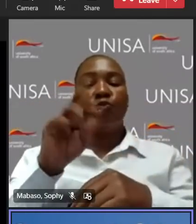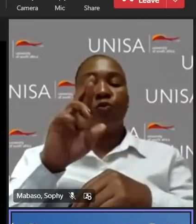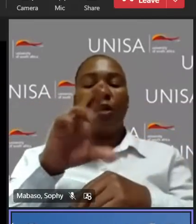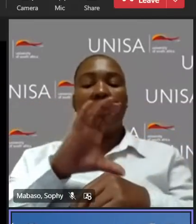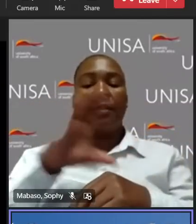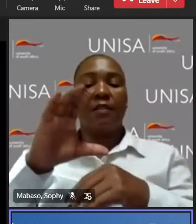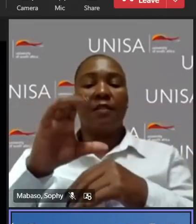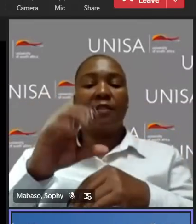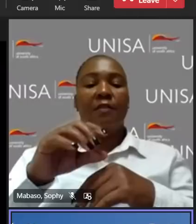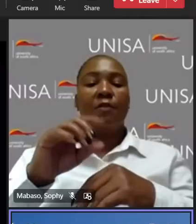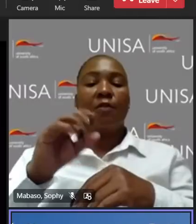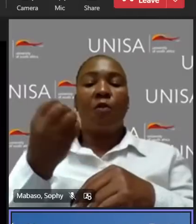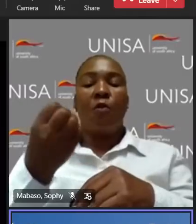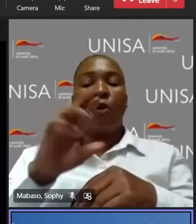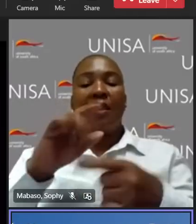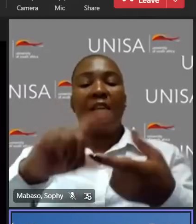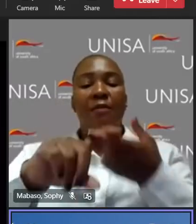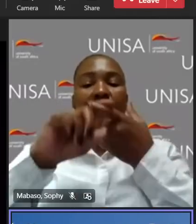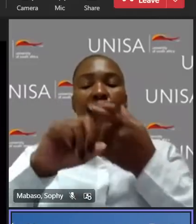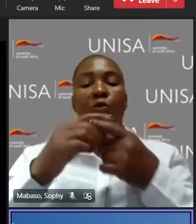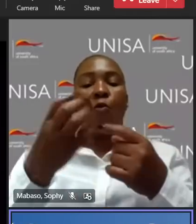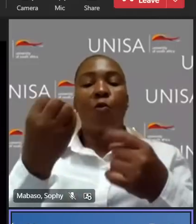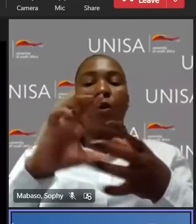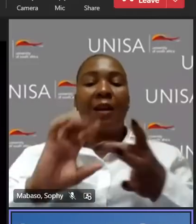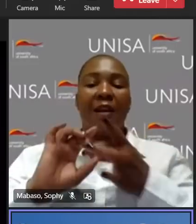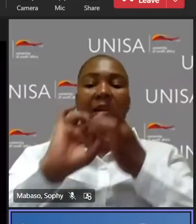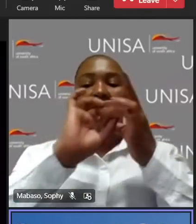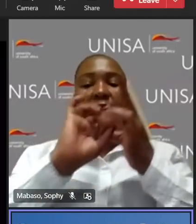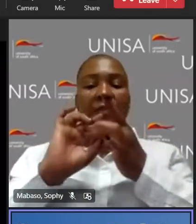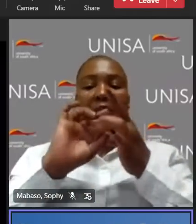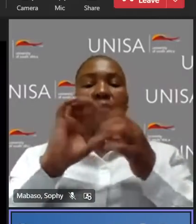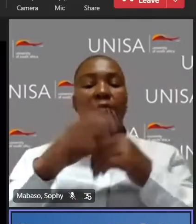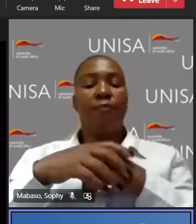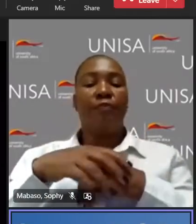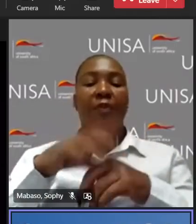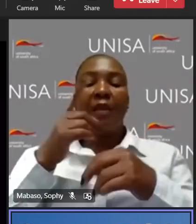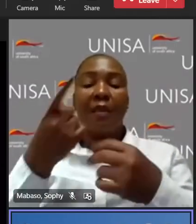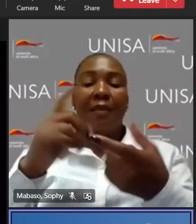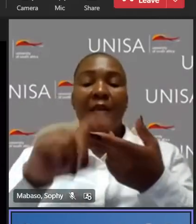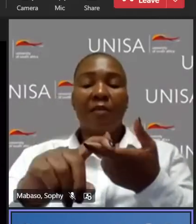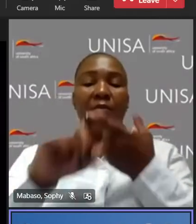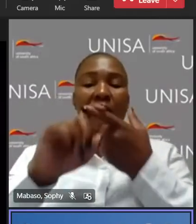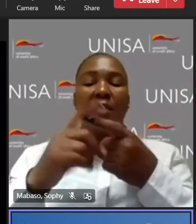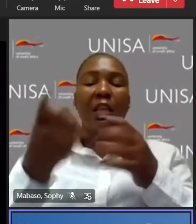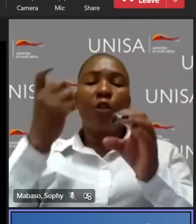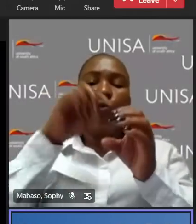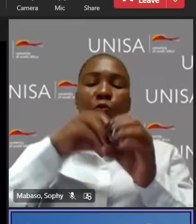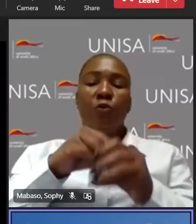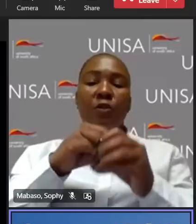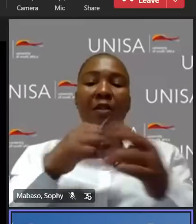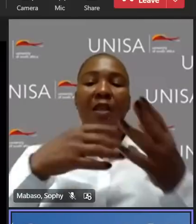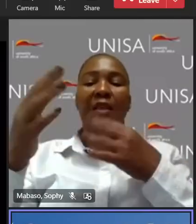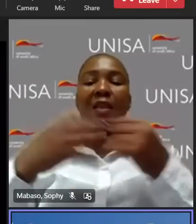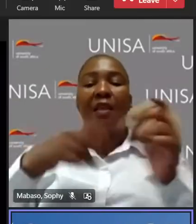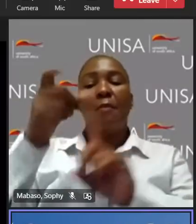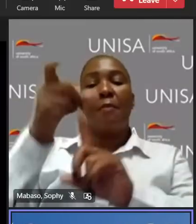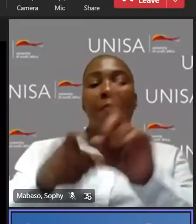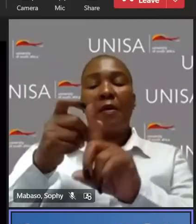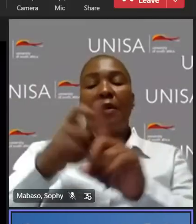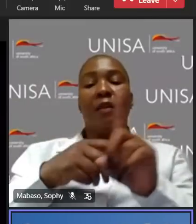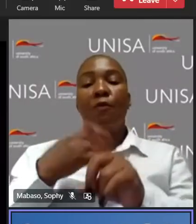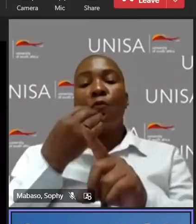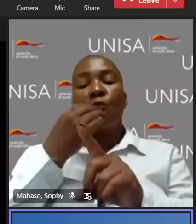and or their dependents or relatives. A dependent includes any person whom the TRC